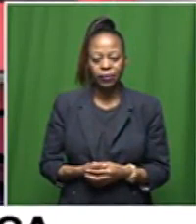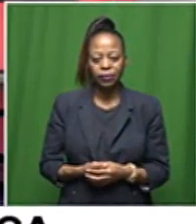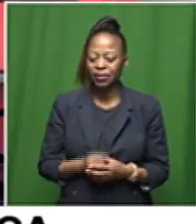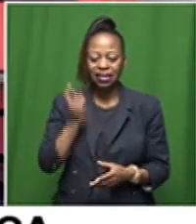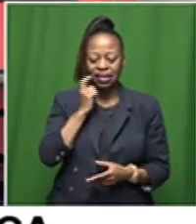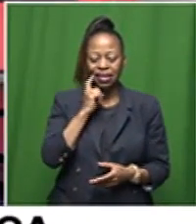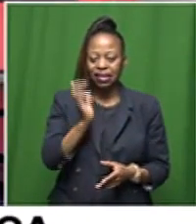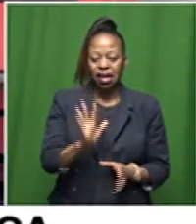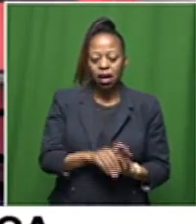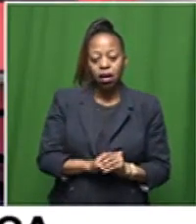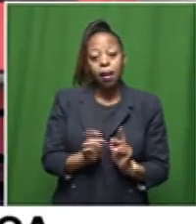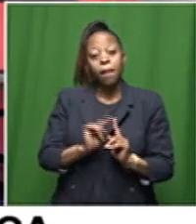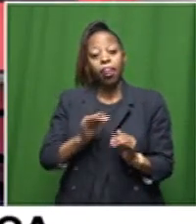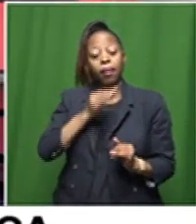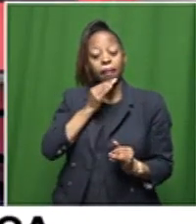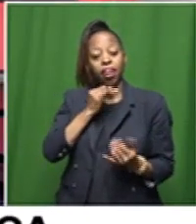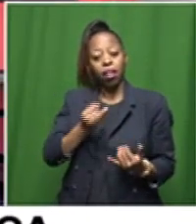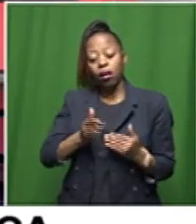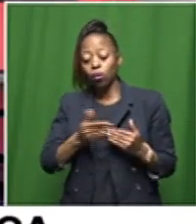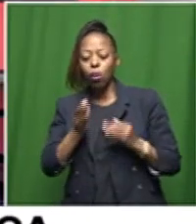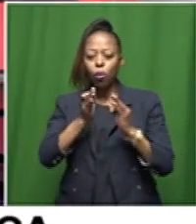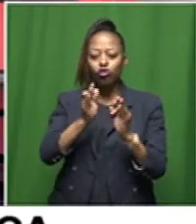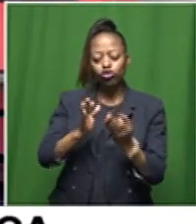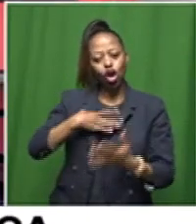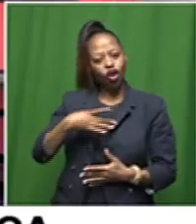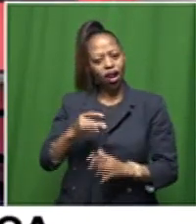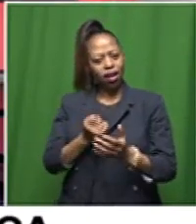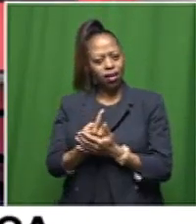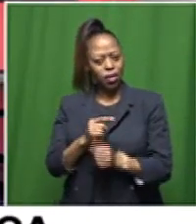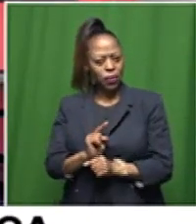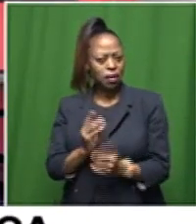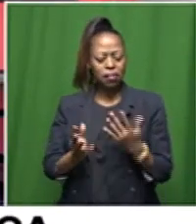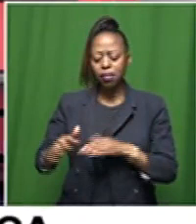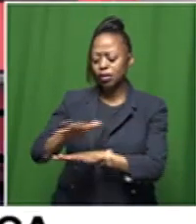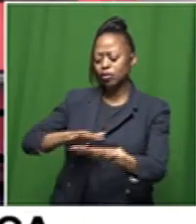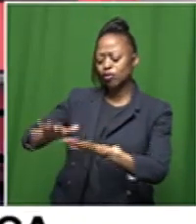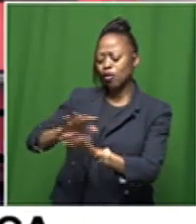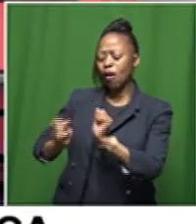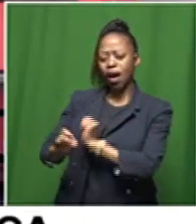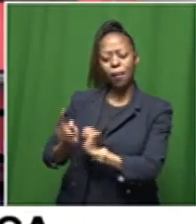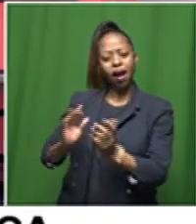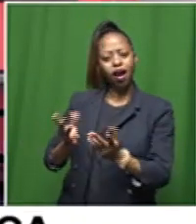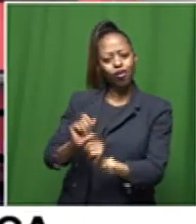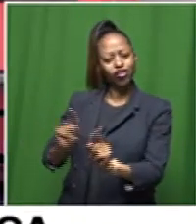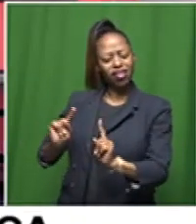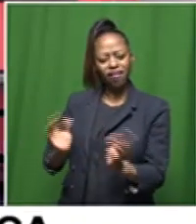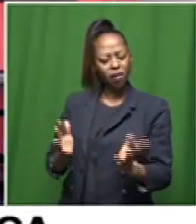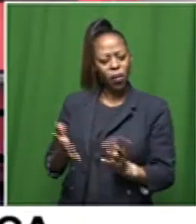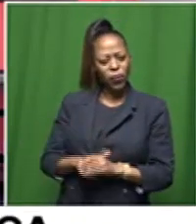that easy. Yeah. So what would you like to happen? In an ideal world, what would you have seen this situation pan out to be for yourself?